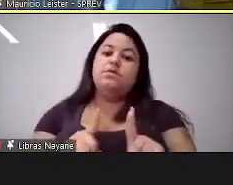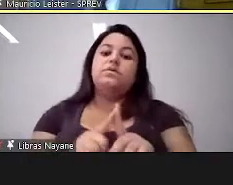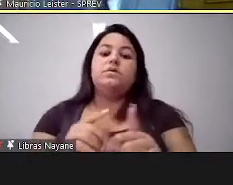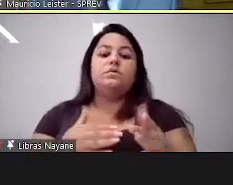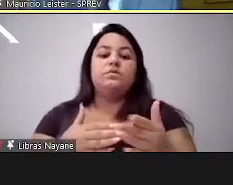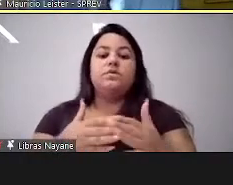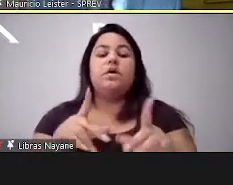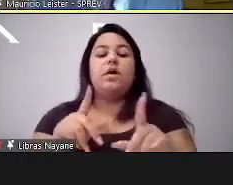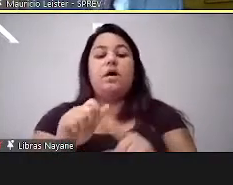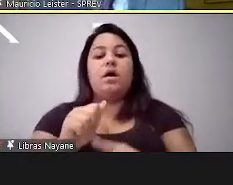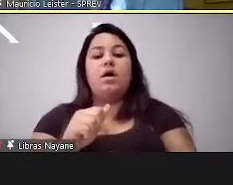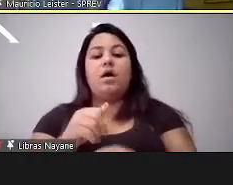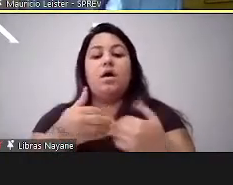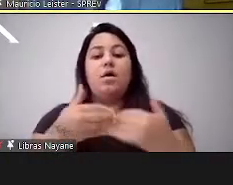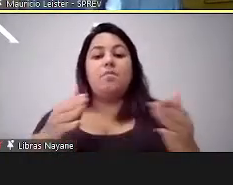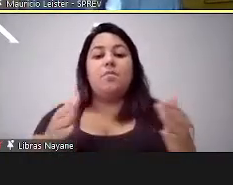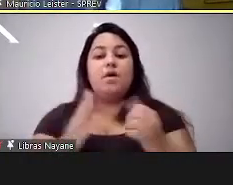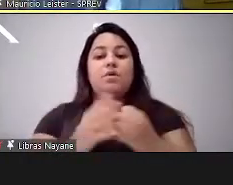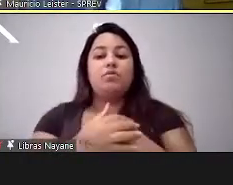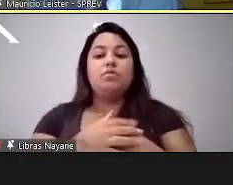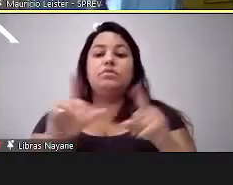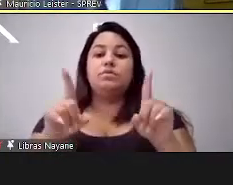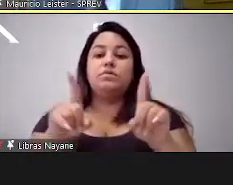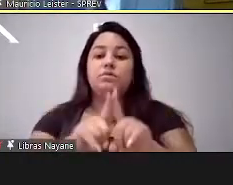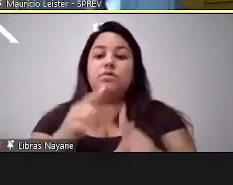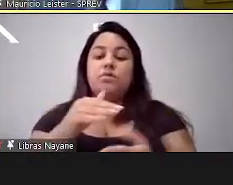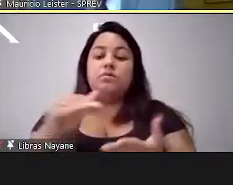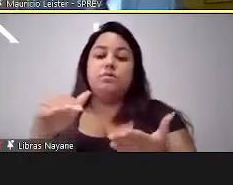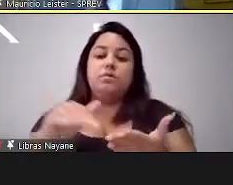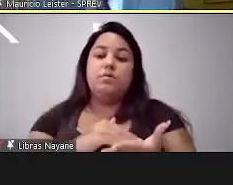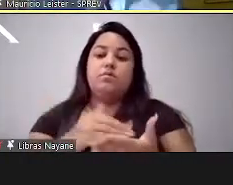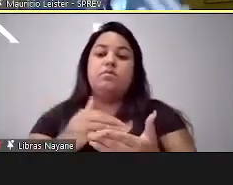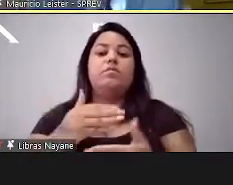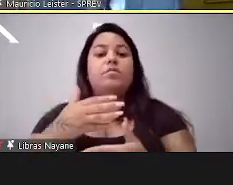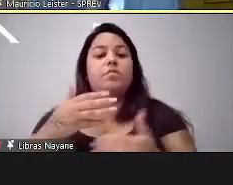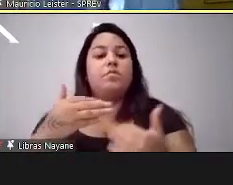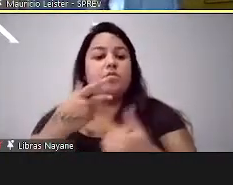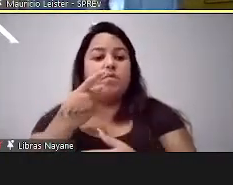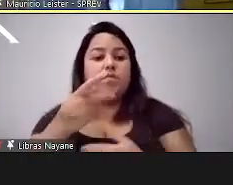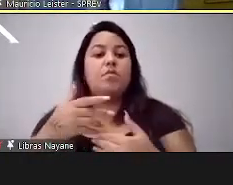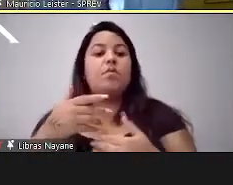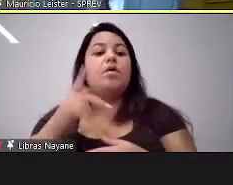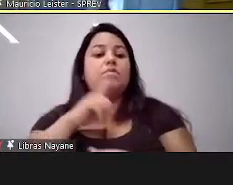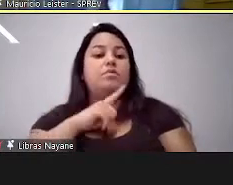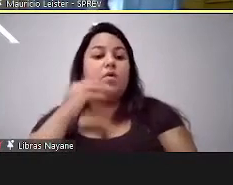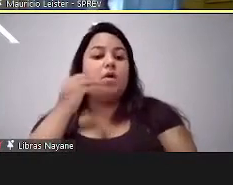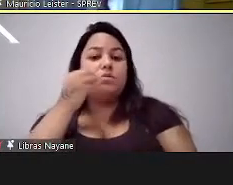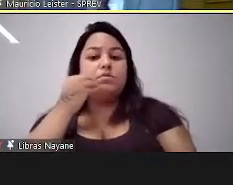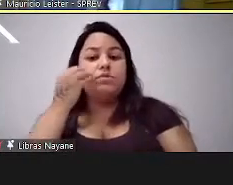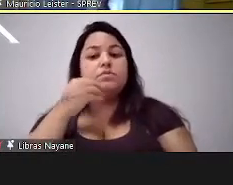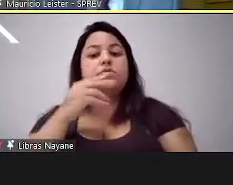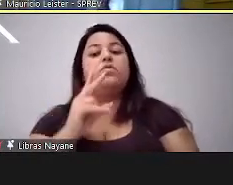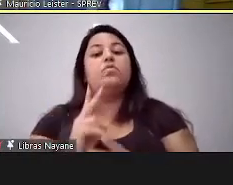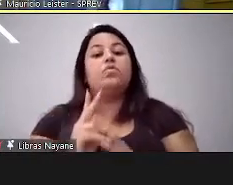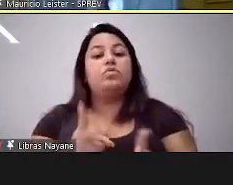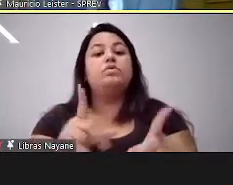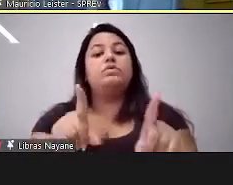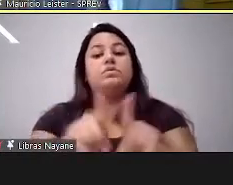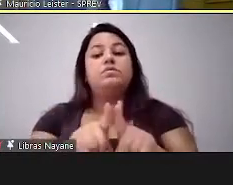to talk about the open and closed segment. We already talked about a